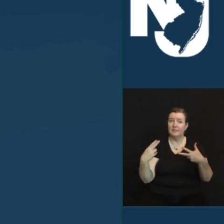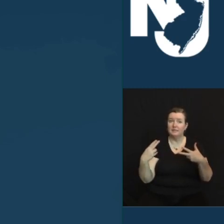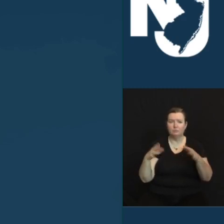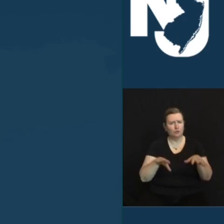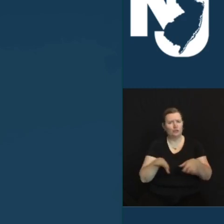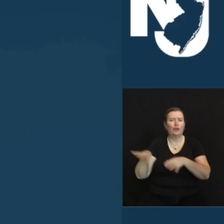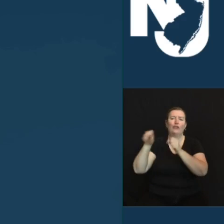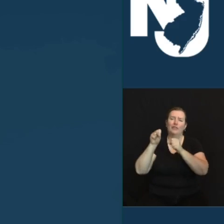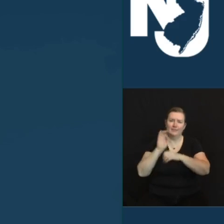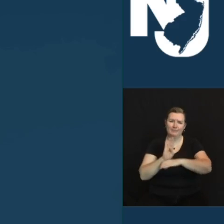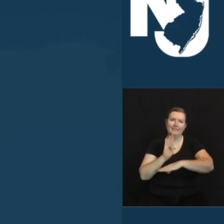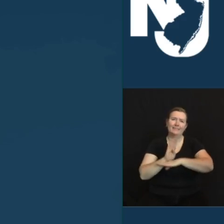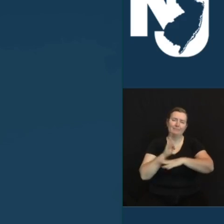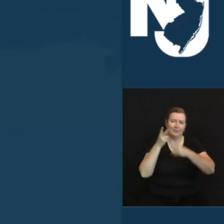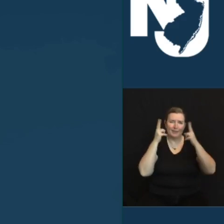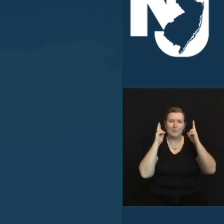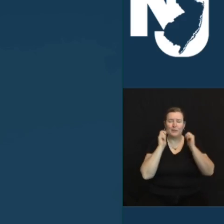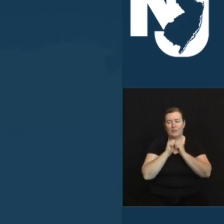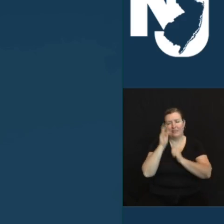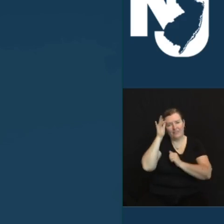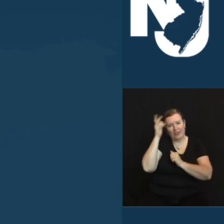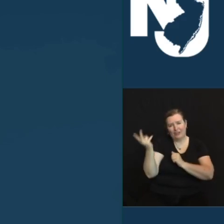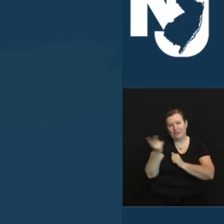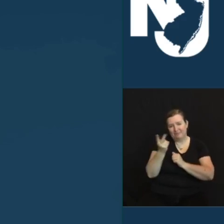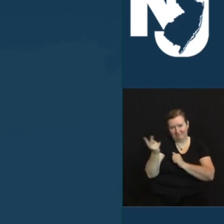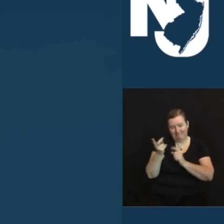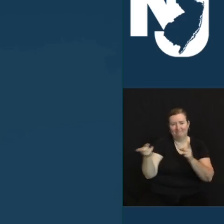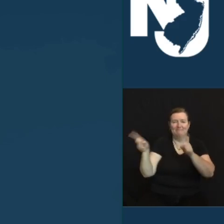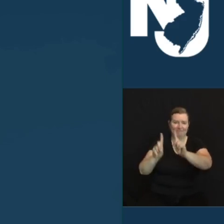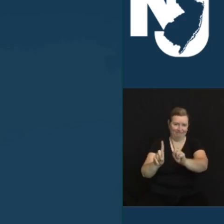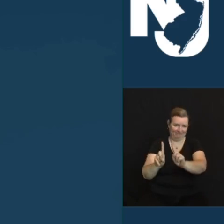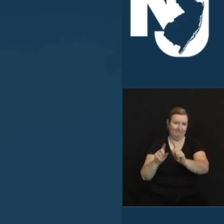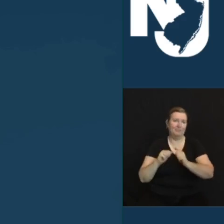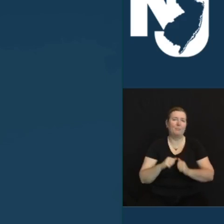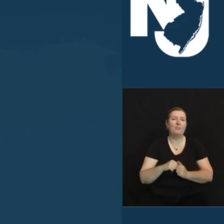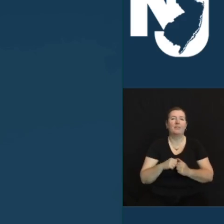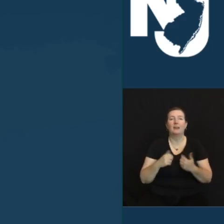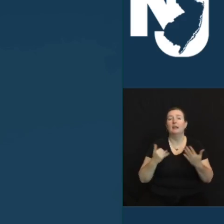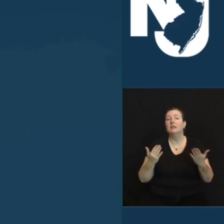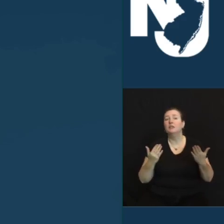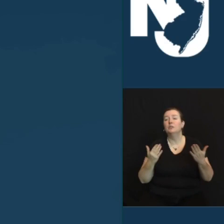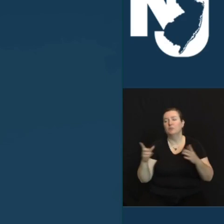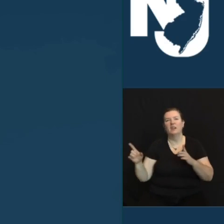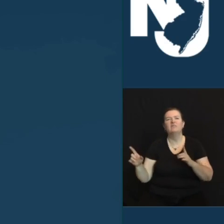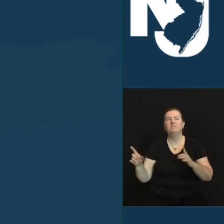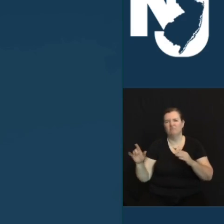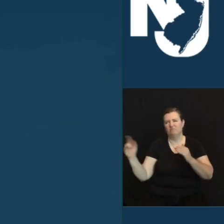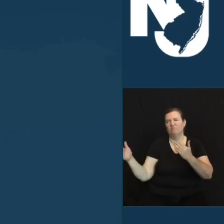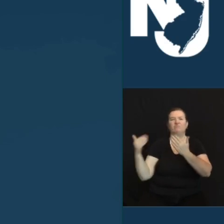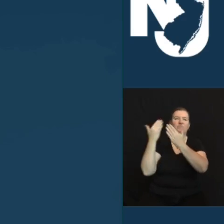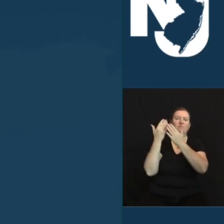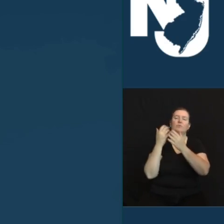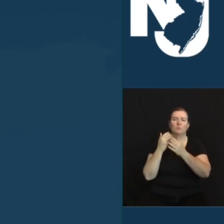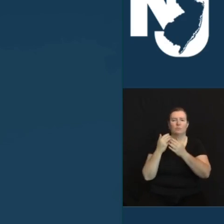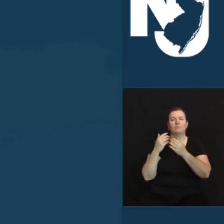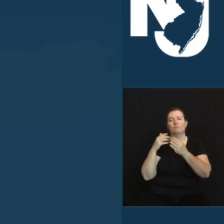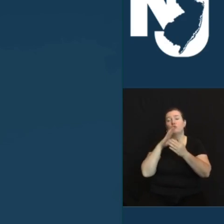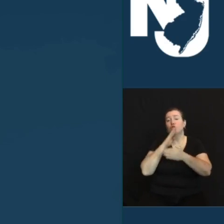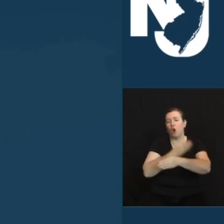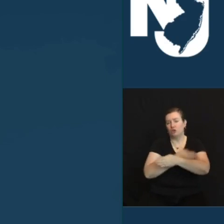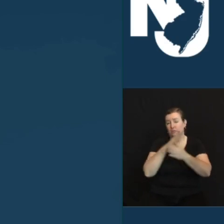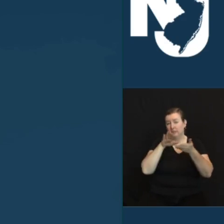by side with his dad. Domenic is now reunited with his daughter, Rosa, who predeceased him. In addition to